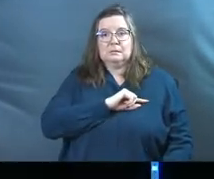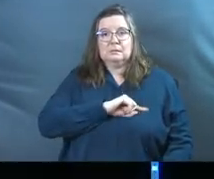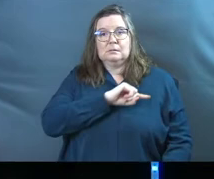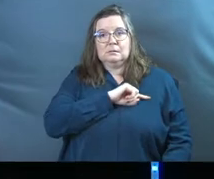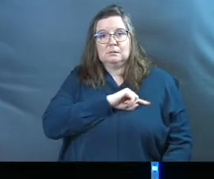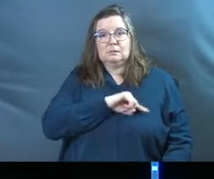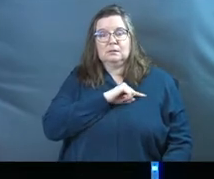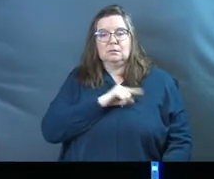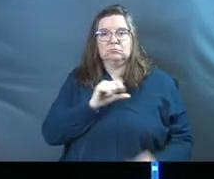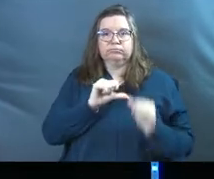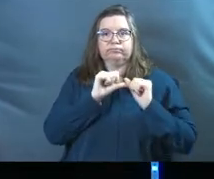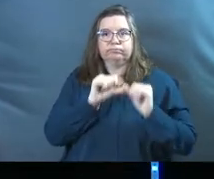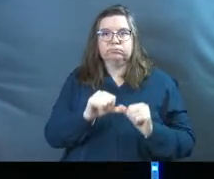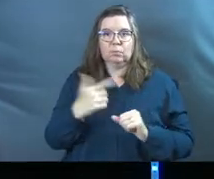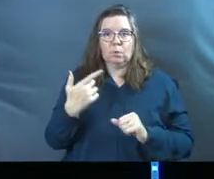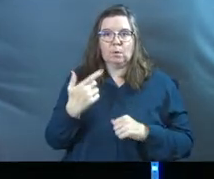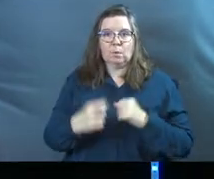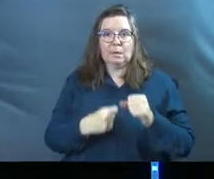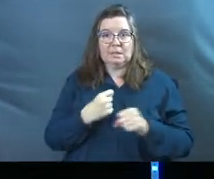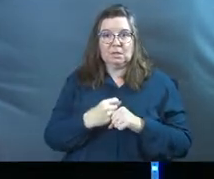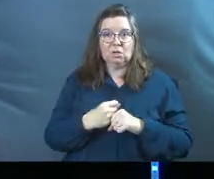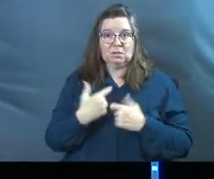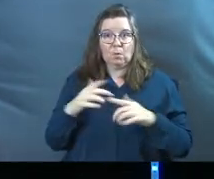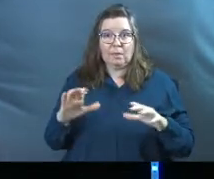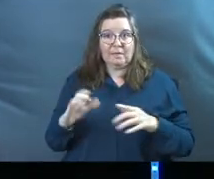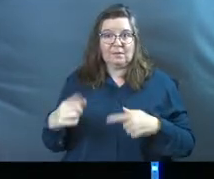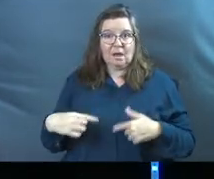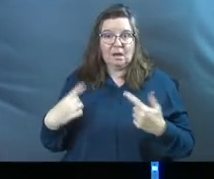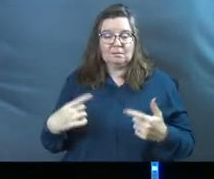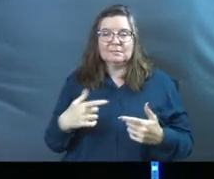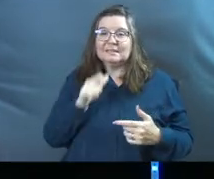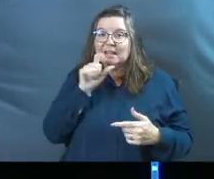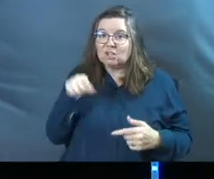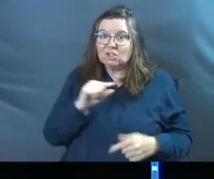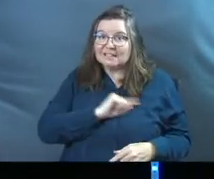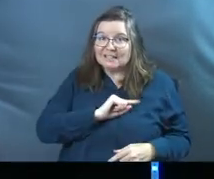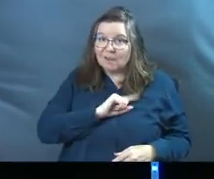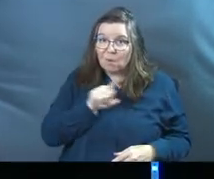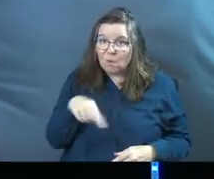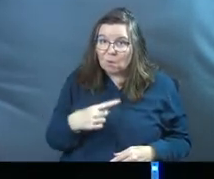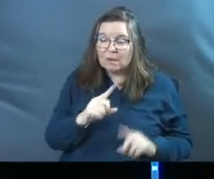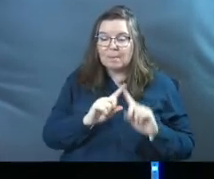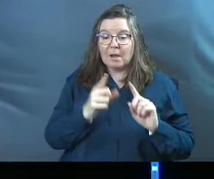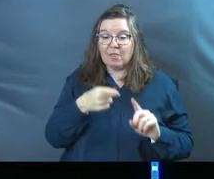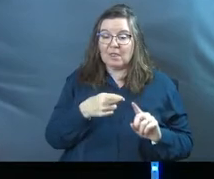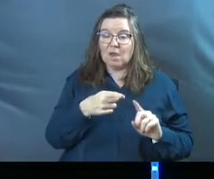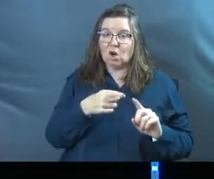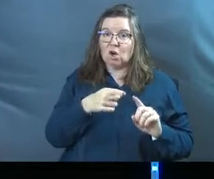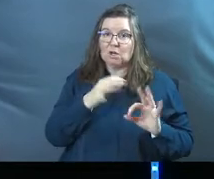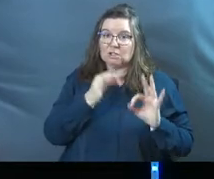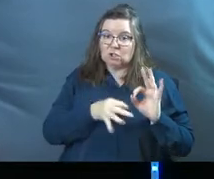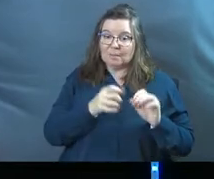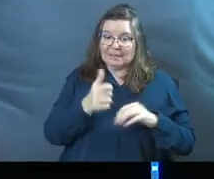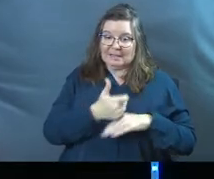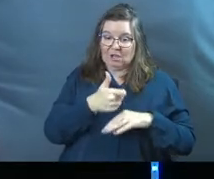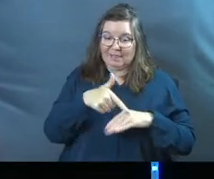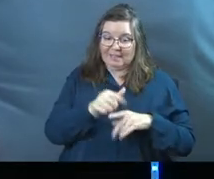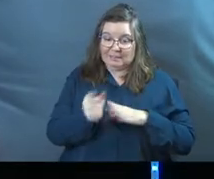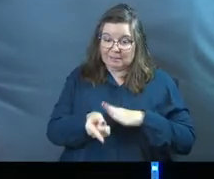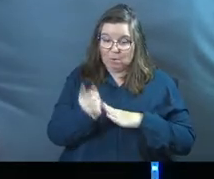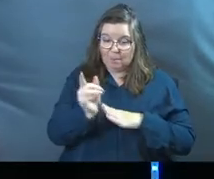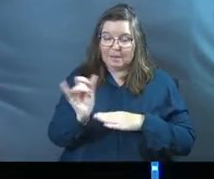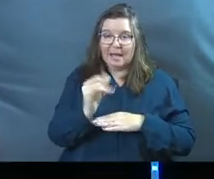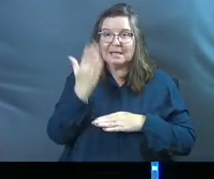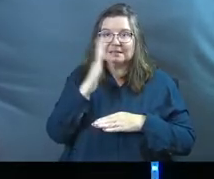21 years at what they've done. Not just guilt, but they're interpreting the danger of this